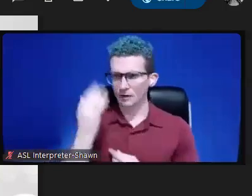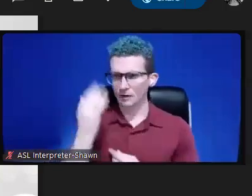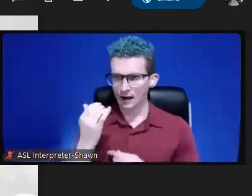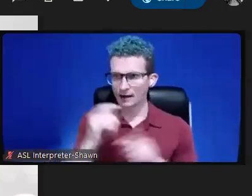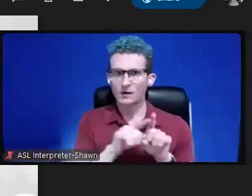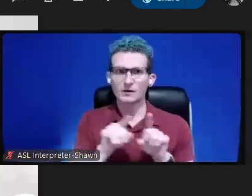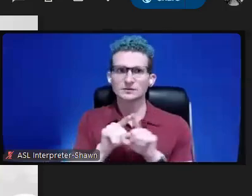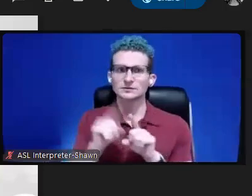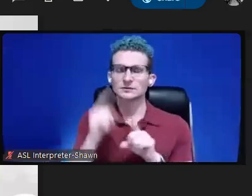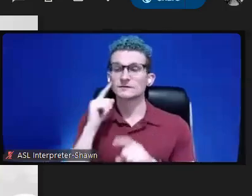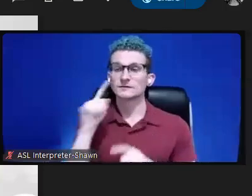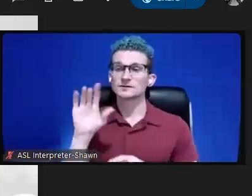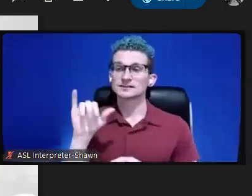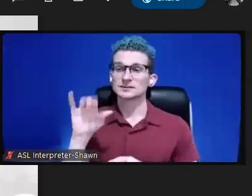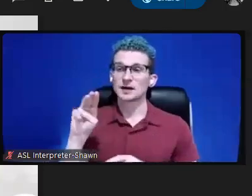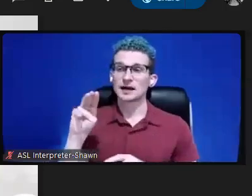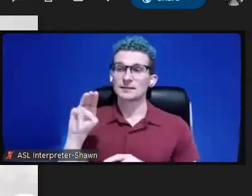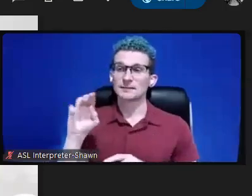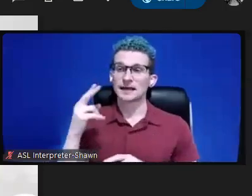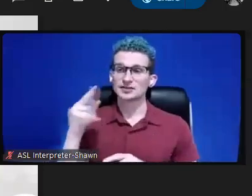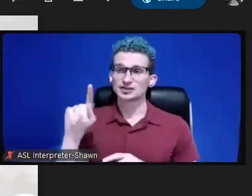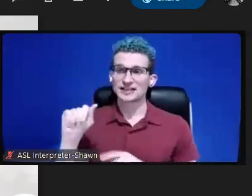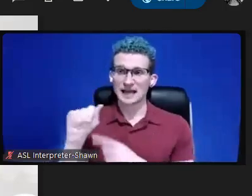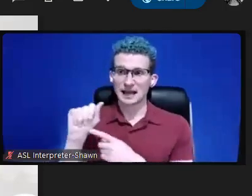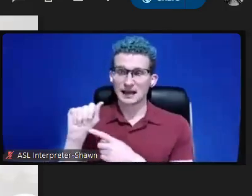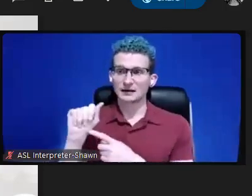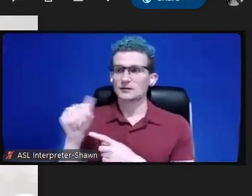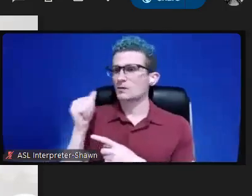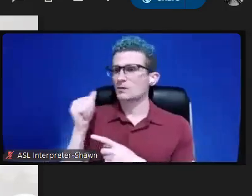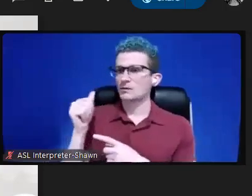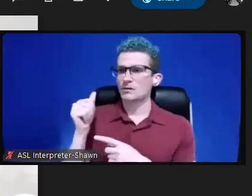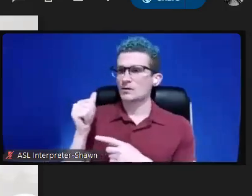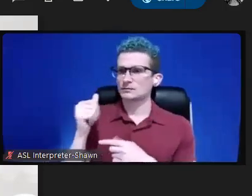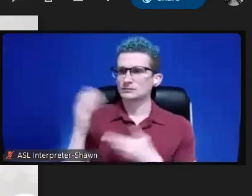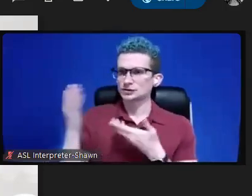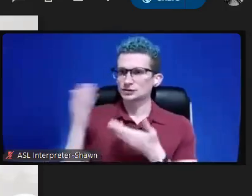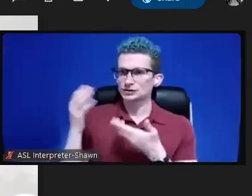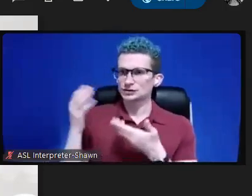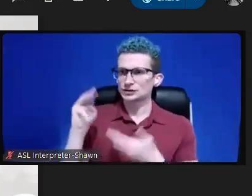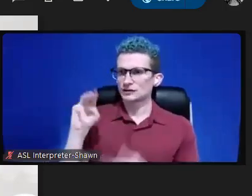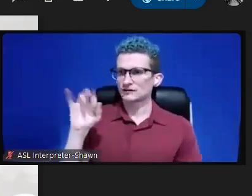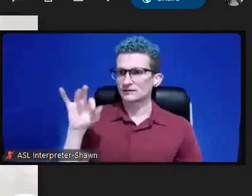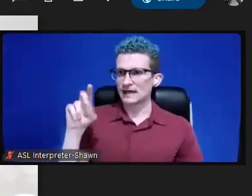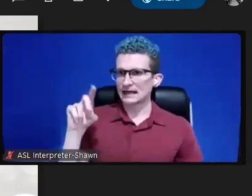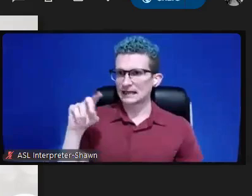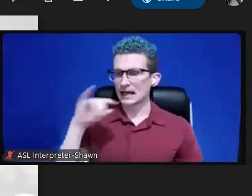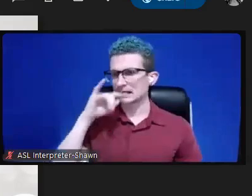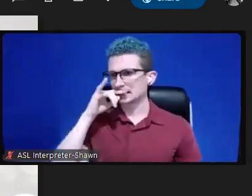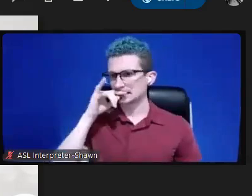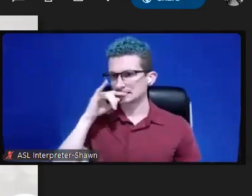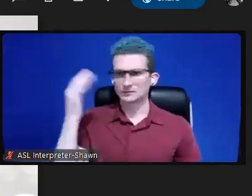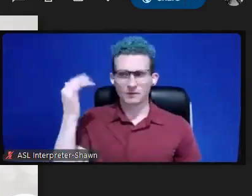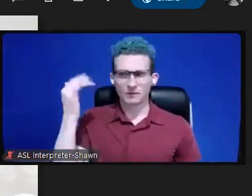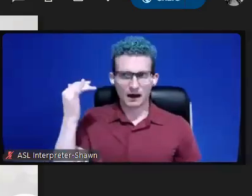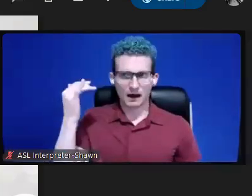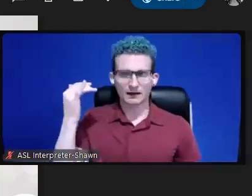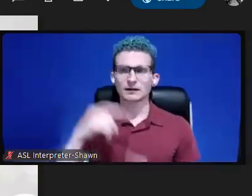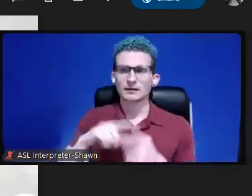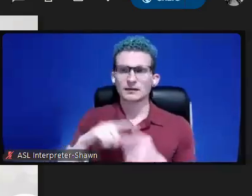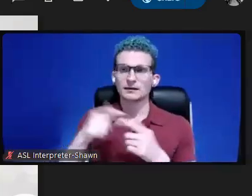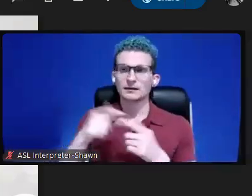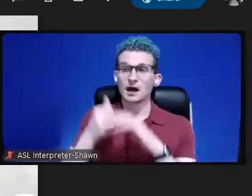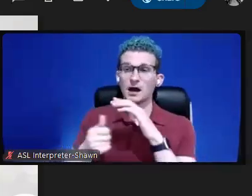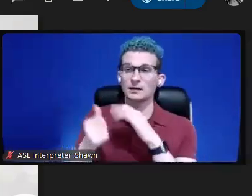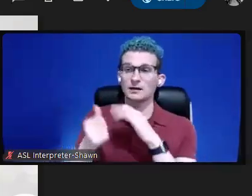CYMHTA, why will they not serve Medicaid kids? And underused because they don't serve, and